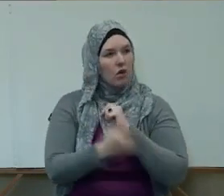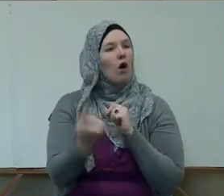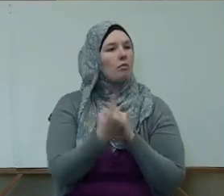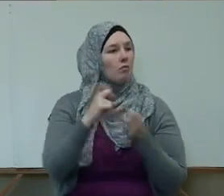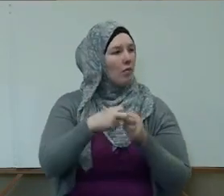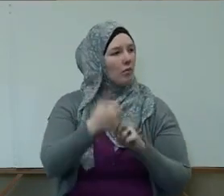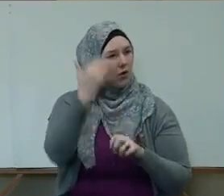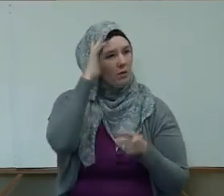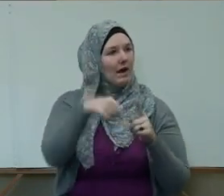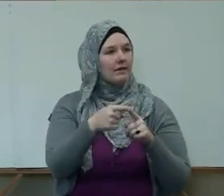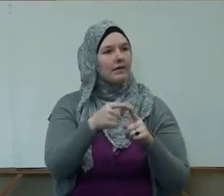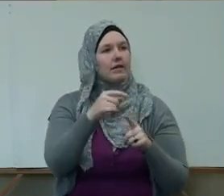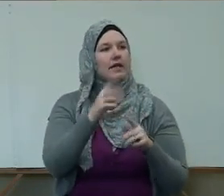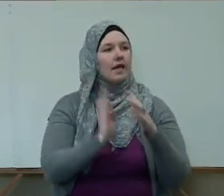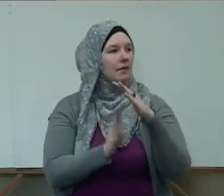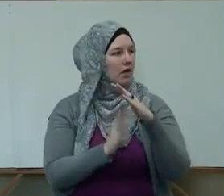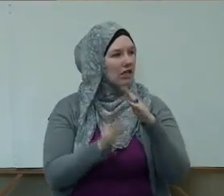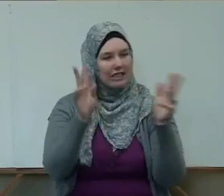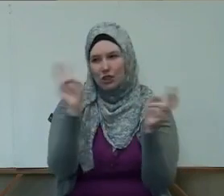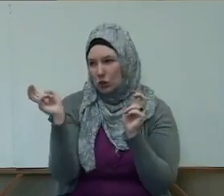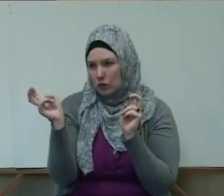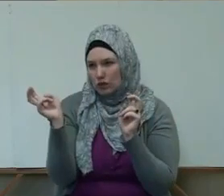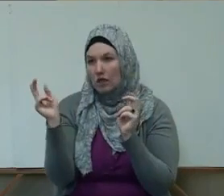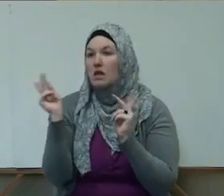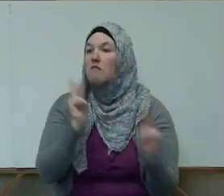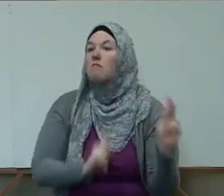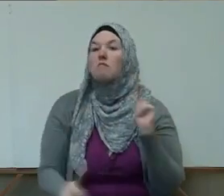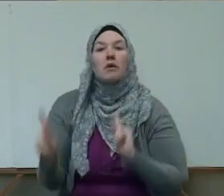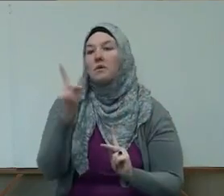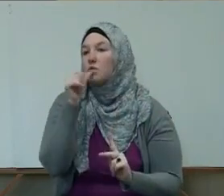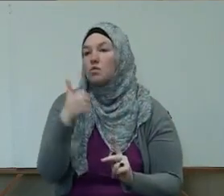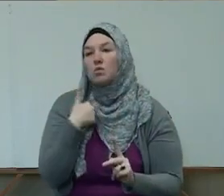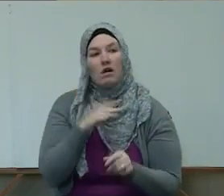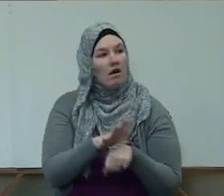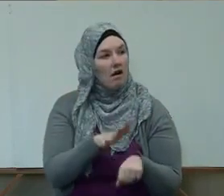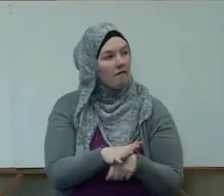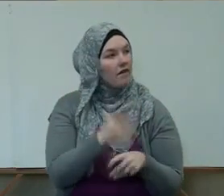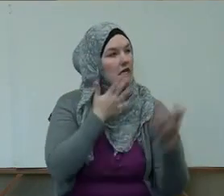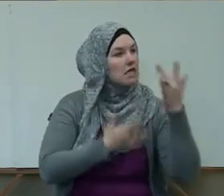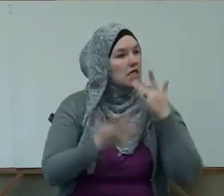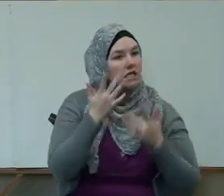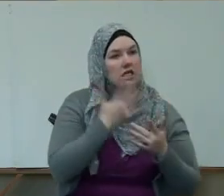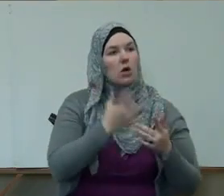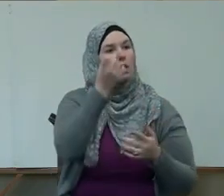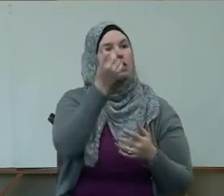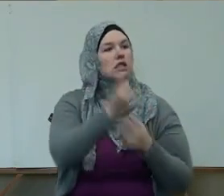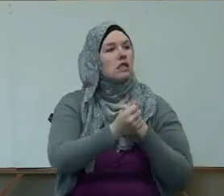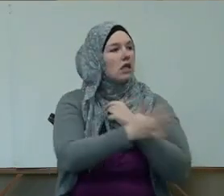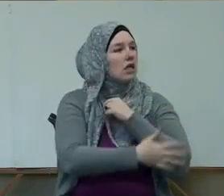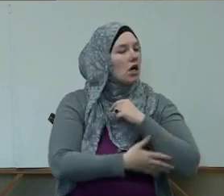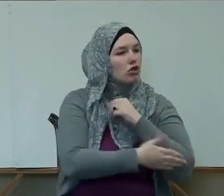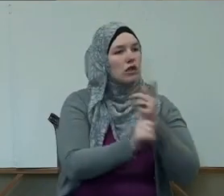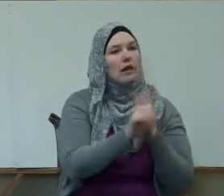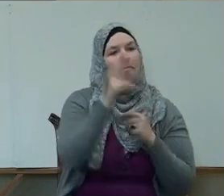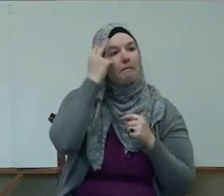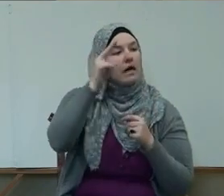know about, the immigration issue, that people who don't have enough means in neighboring southern countries like Mexico